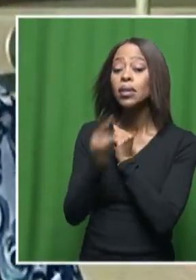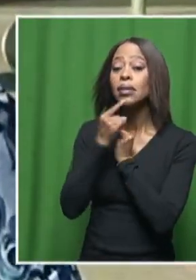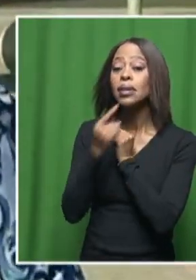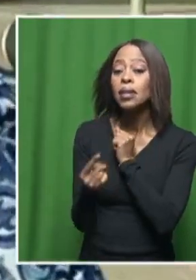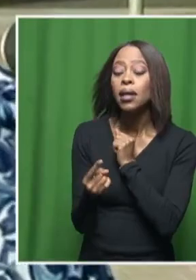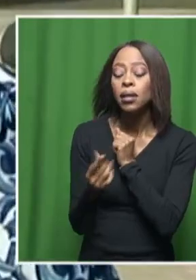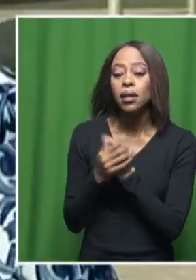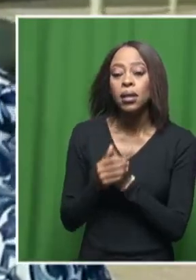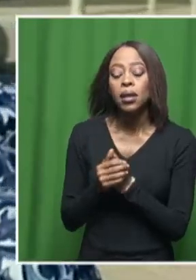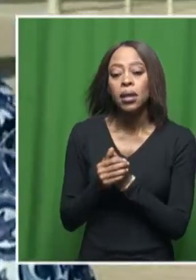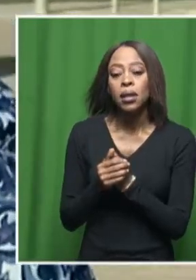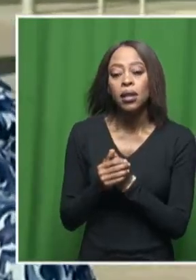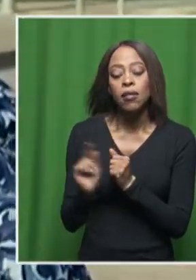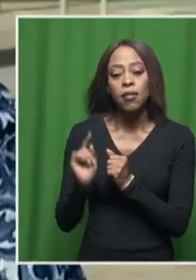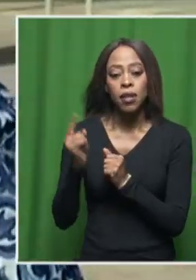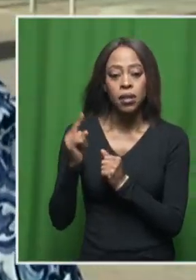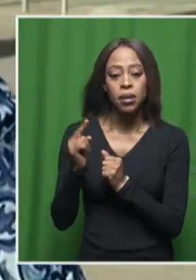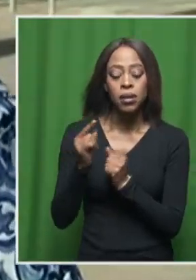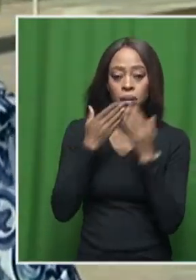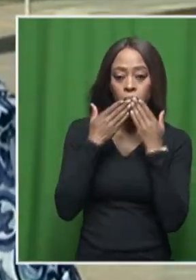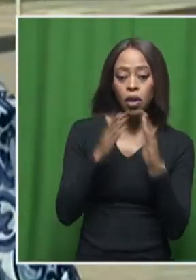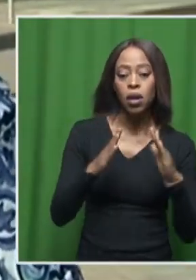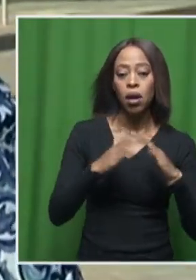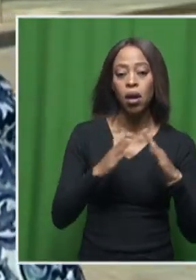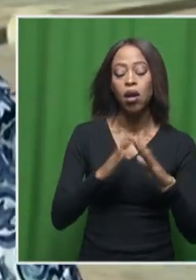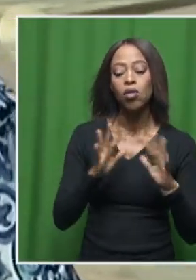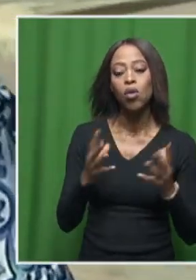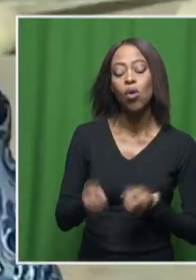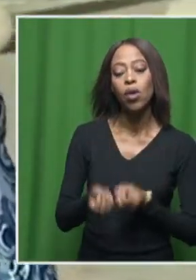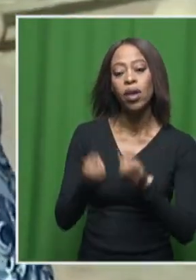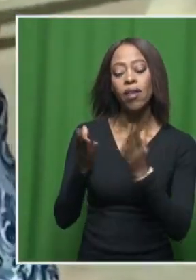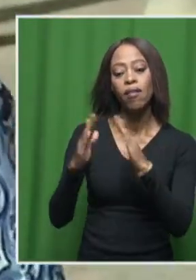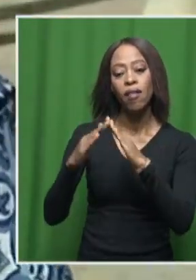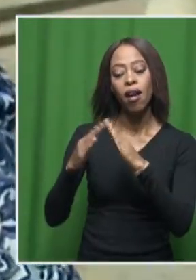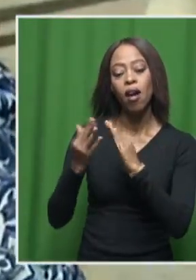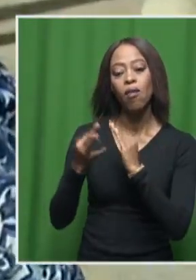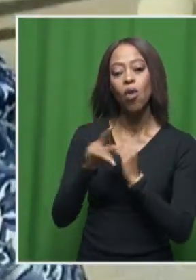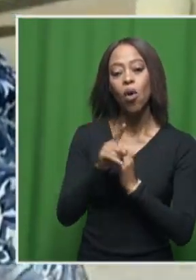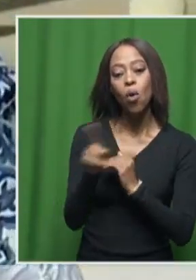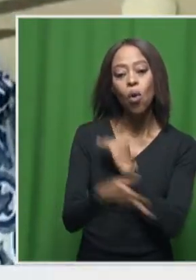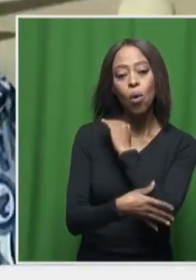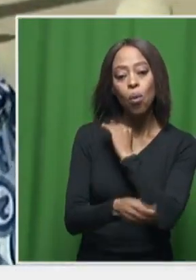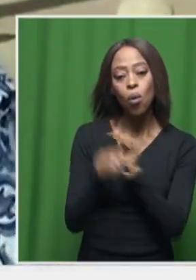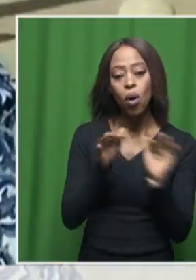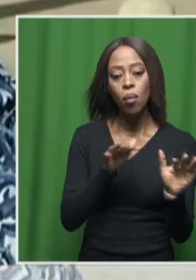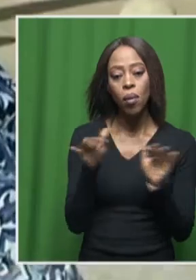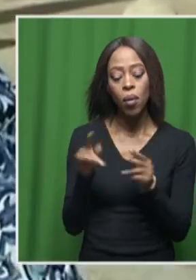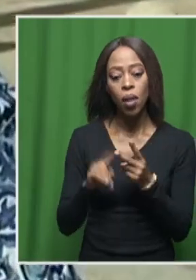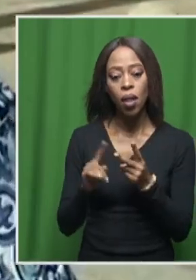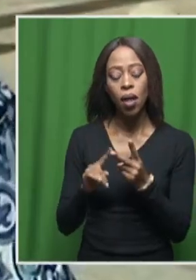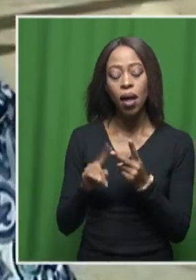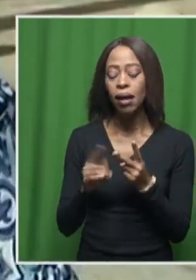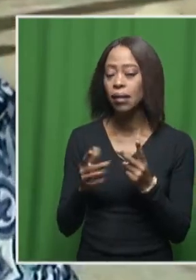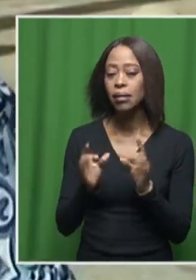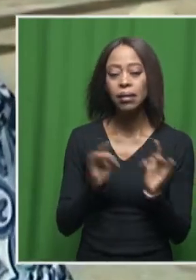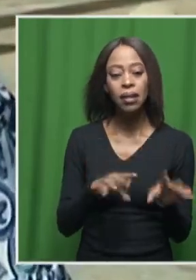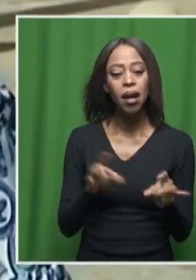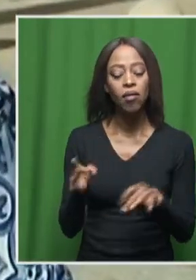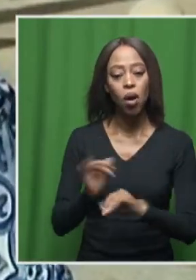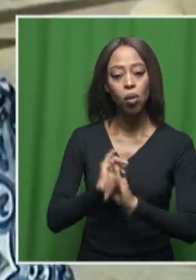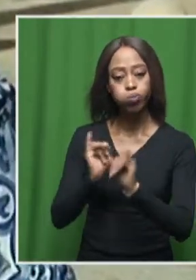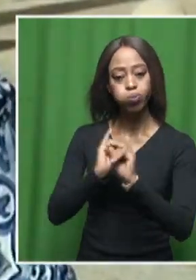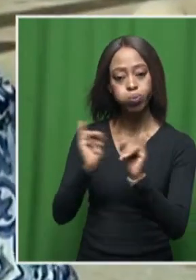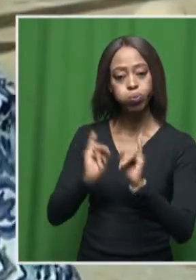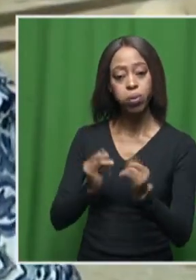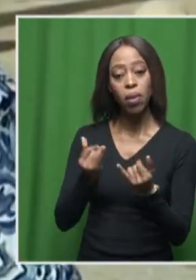as a country, we must give free housing or provide shelter for the vulnerable and the most indigent. Now, if you